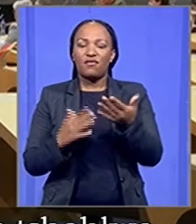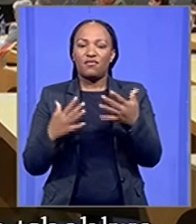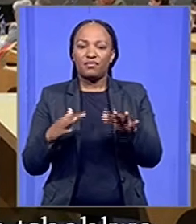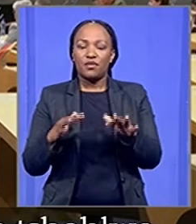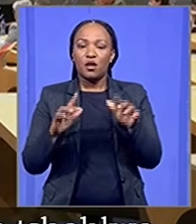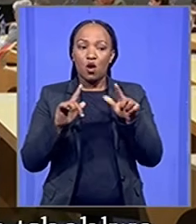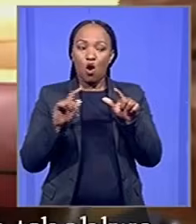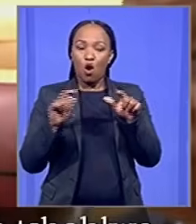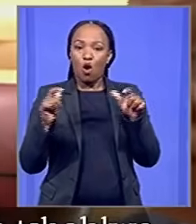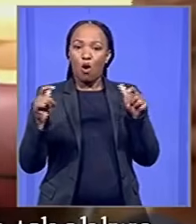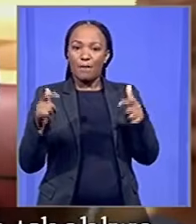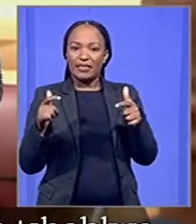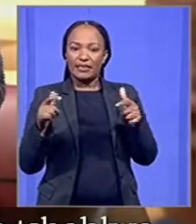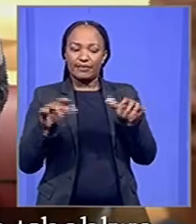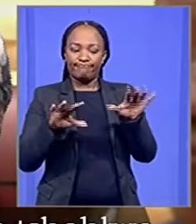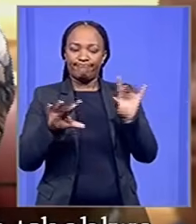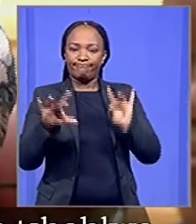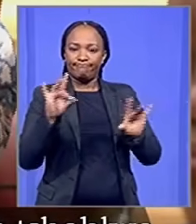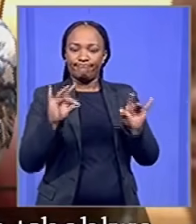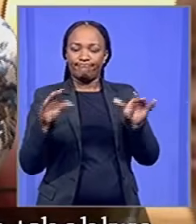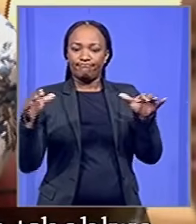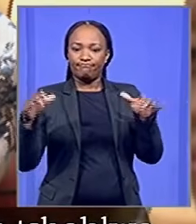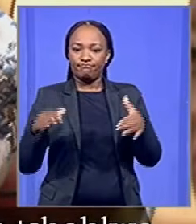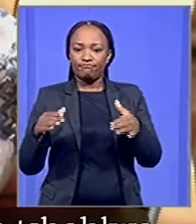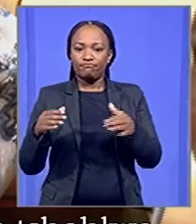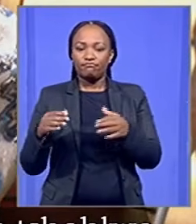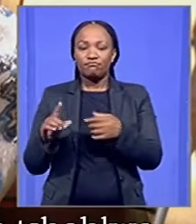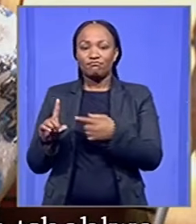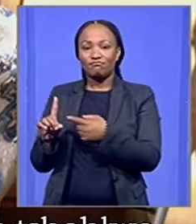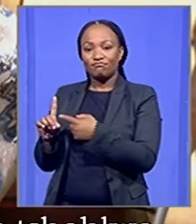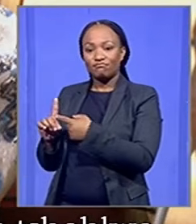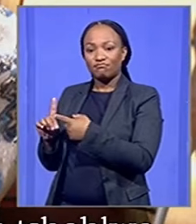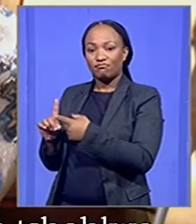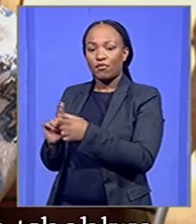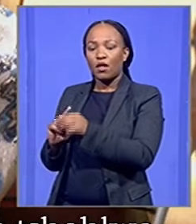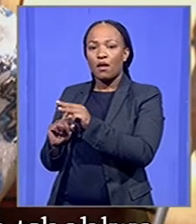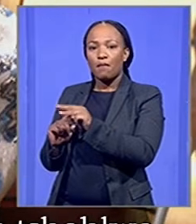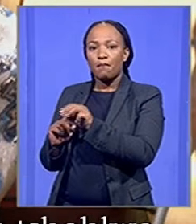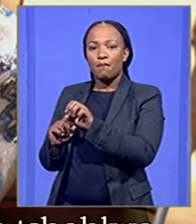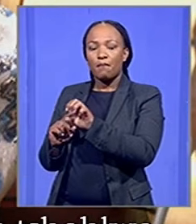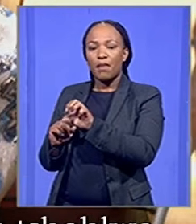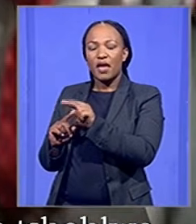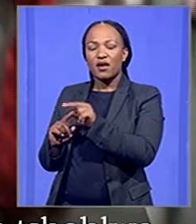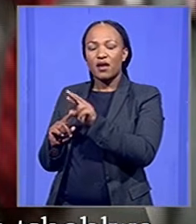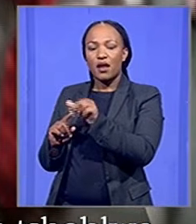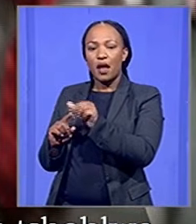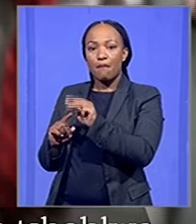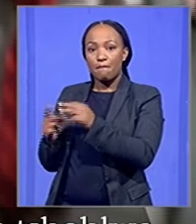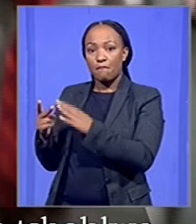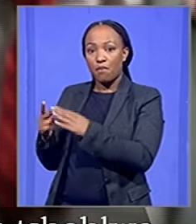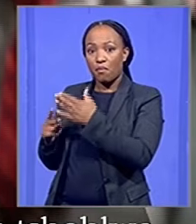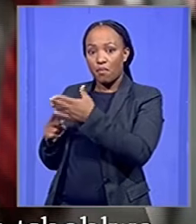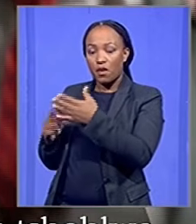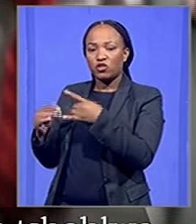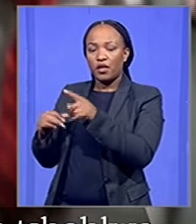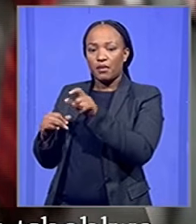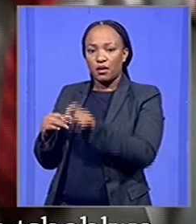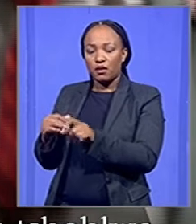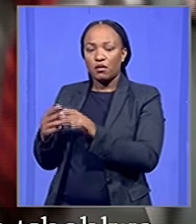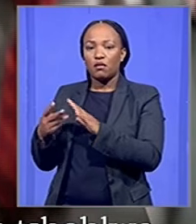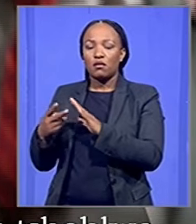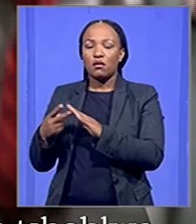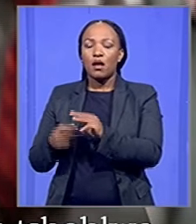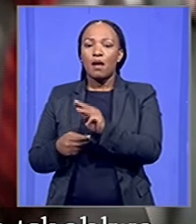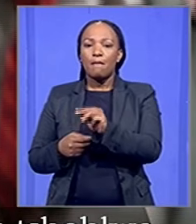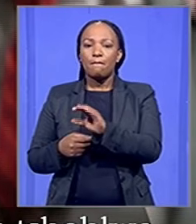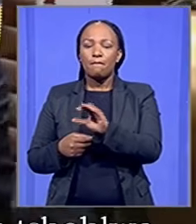lekgotleng. Tsona di aga ka hare Miriam Kibi jwalo ka modulasetulo wa komiti le McDonald Digeis jwalo ka motlatsi